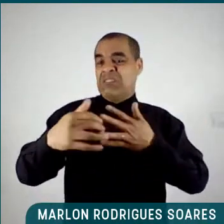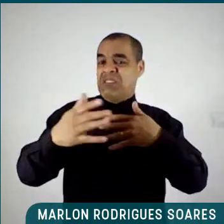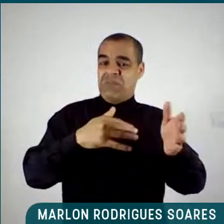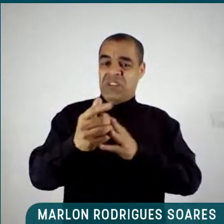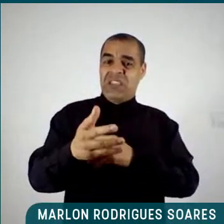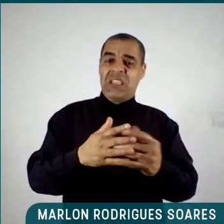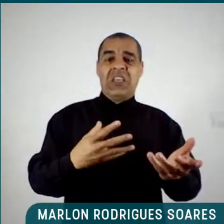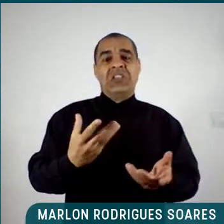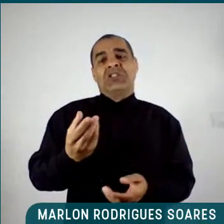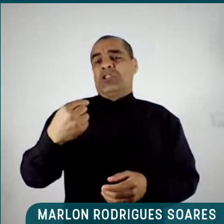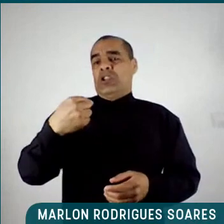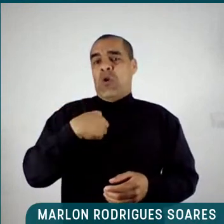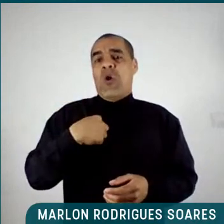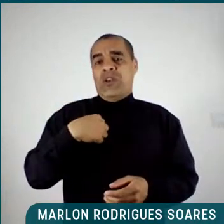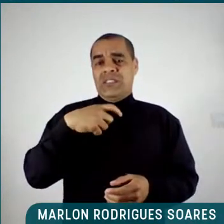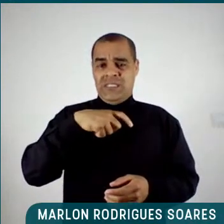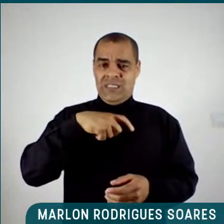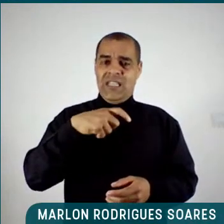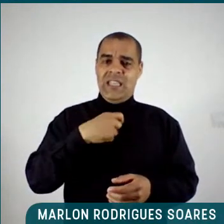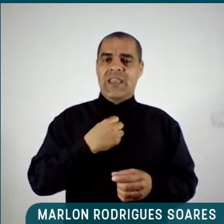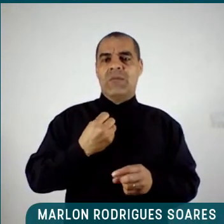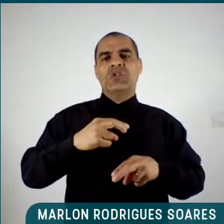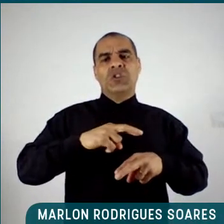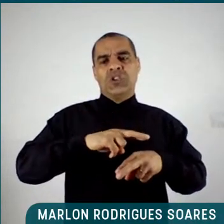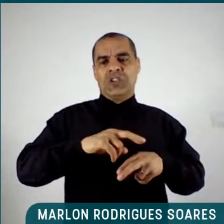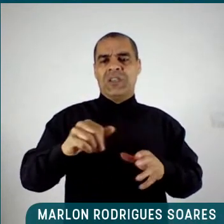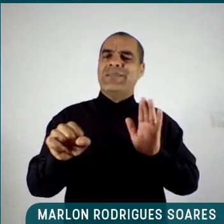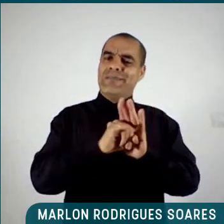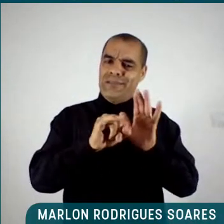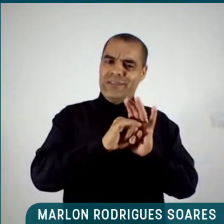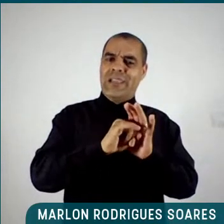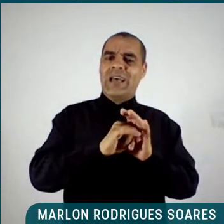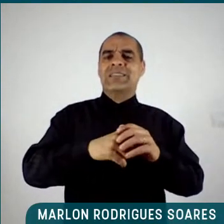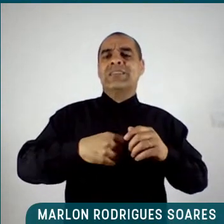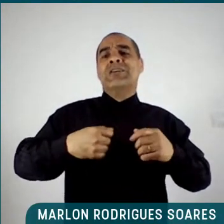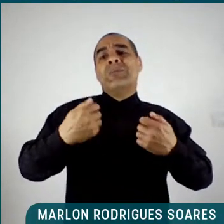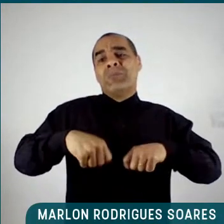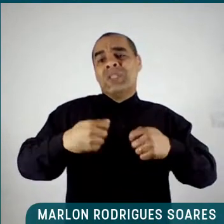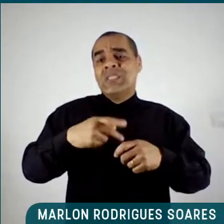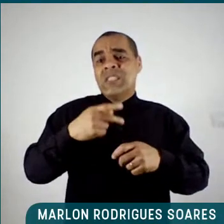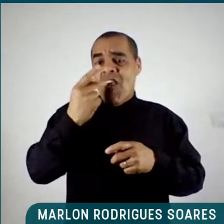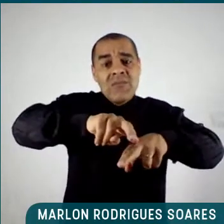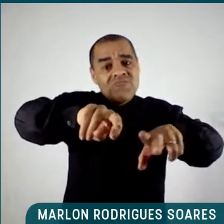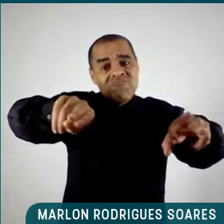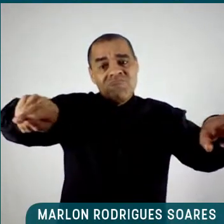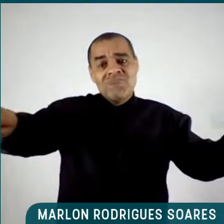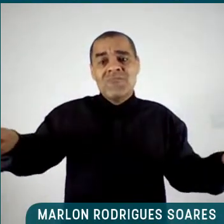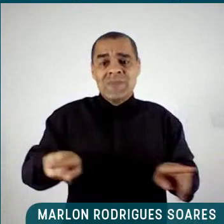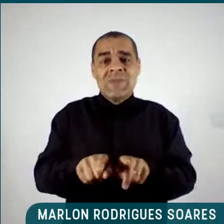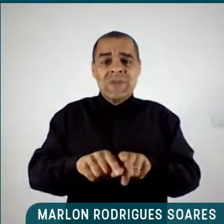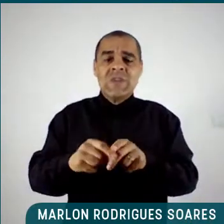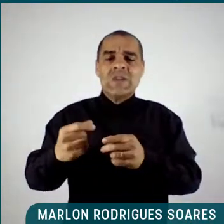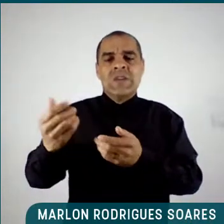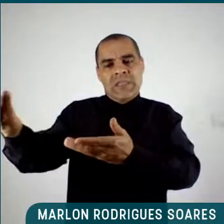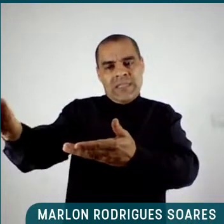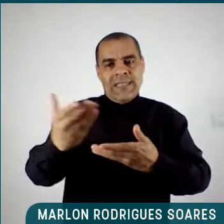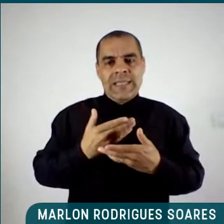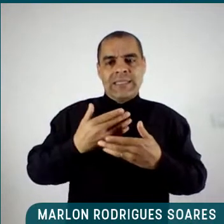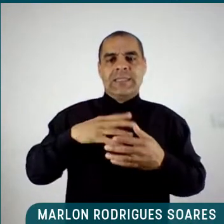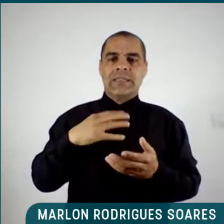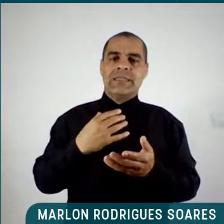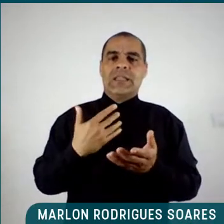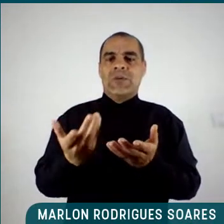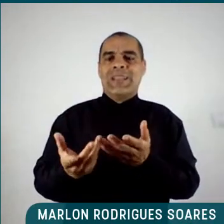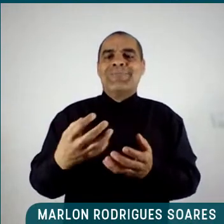rights. But I think that we have to think beyond who we are. We have to talk about all the issues, and we have to